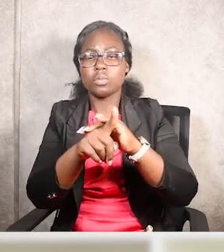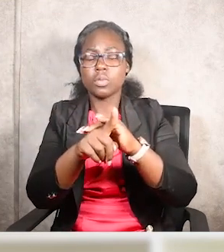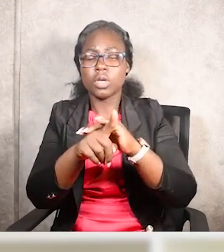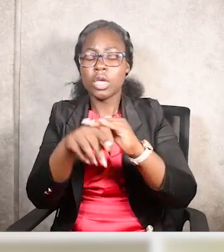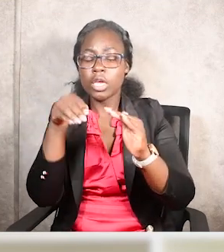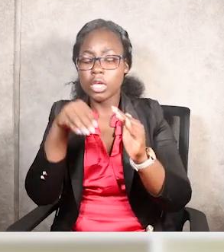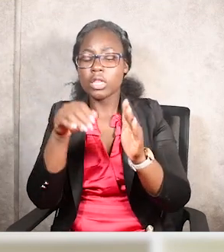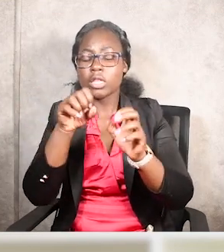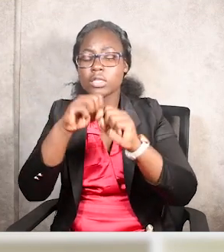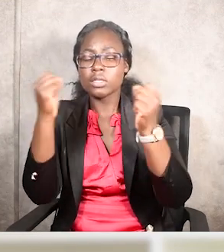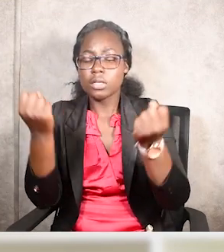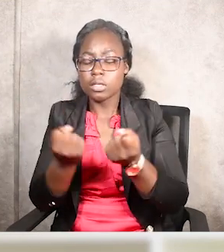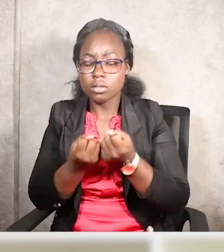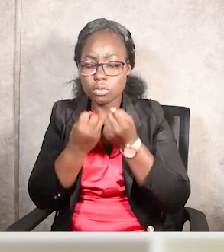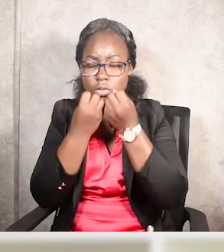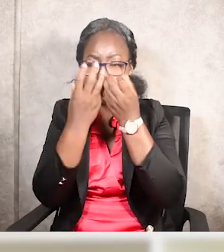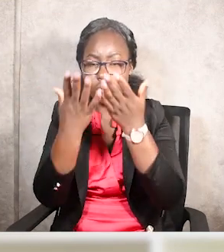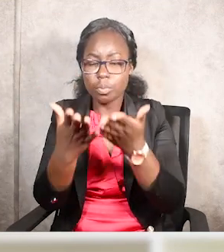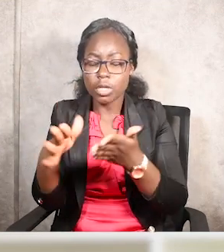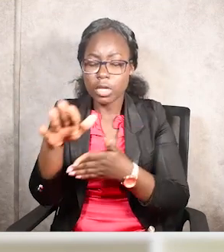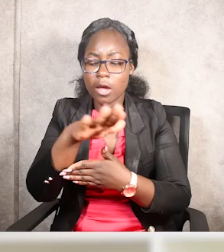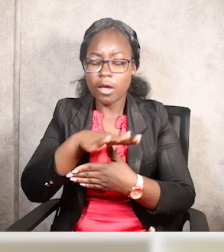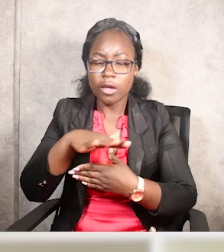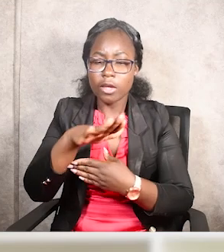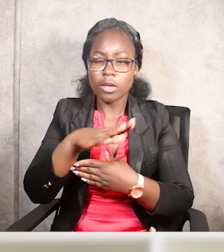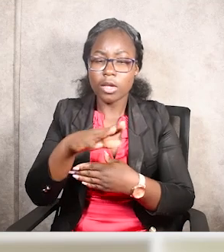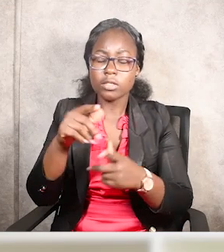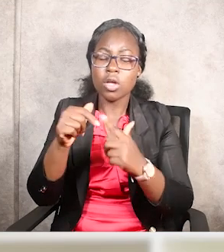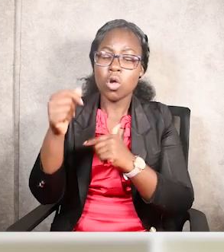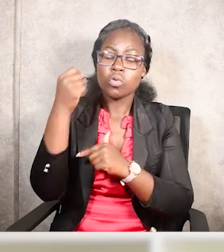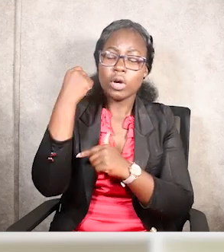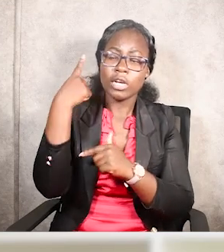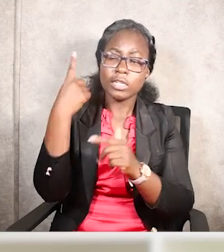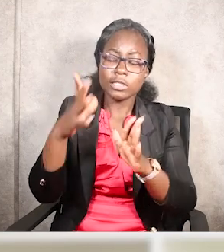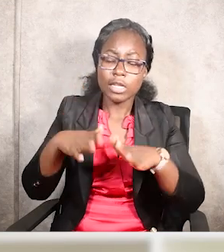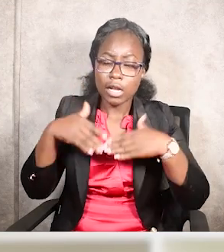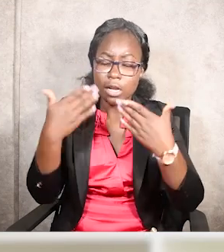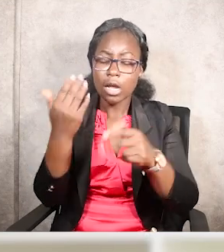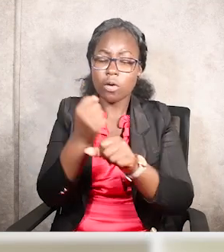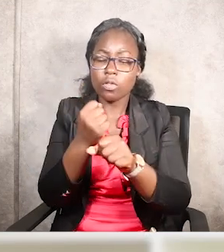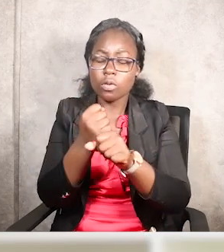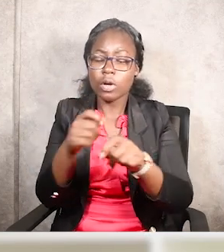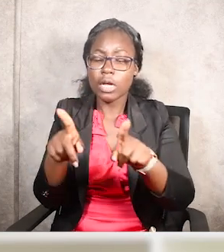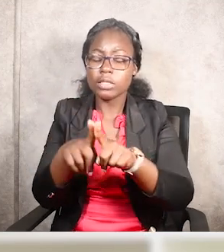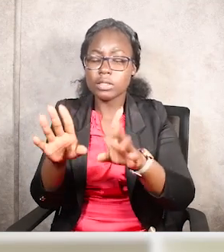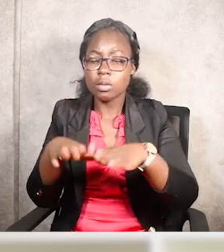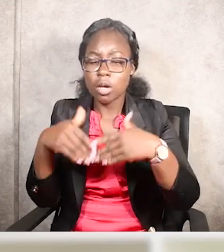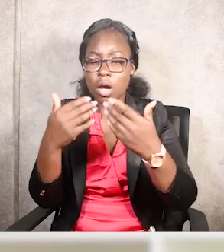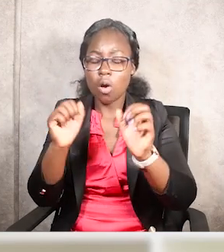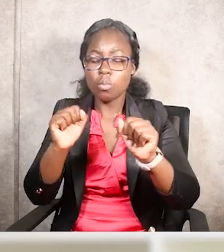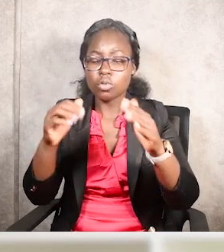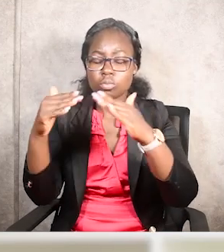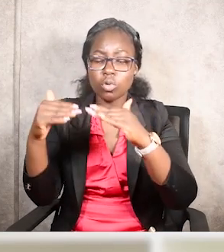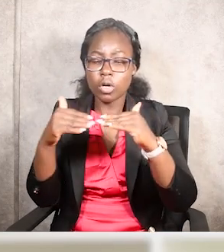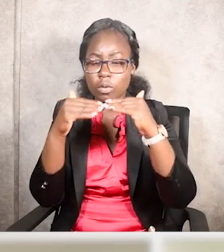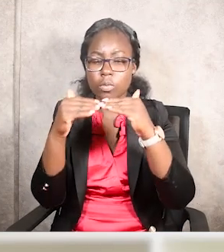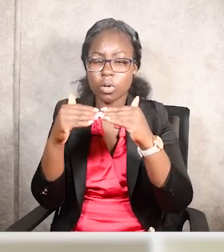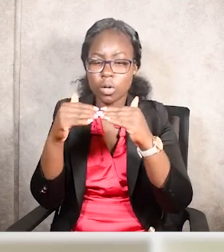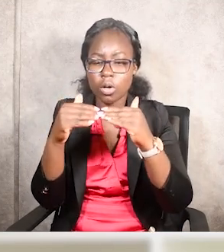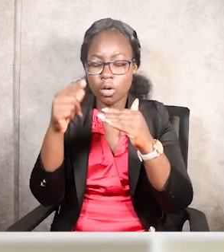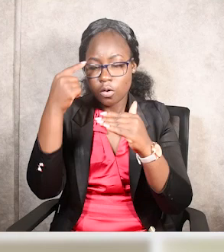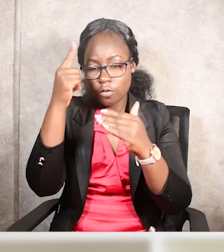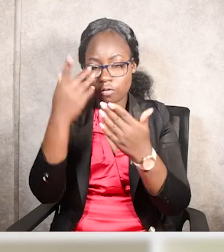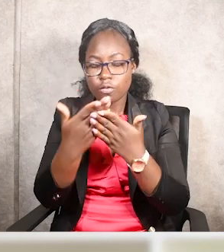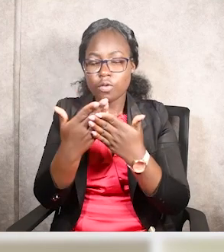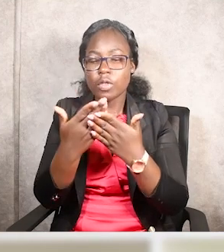deeper into these social media platforms to understand how they work and how we can leverage